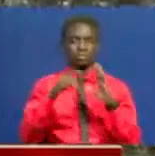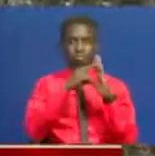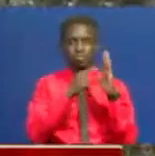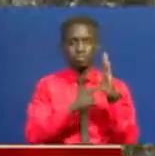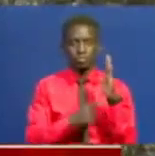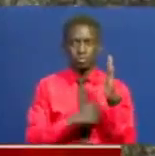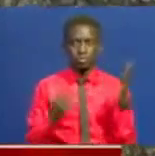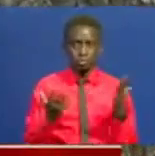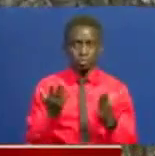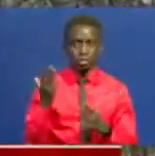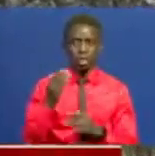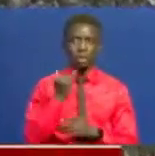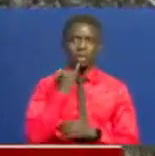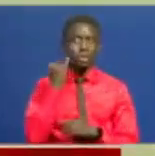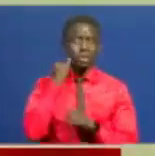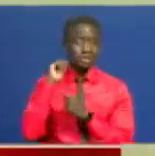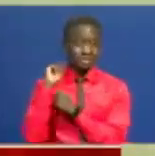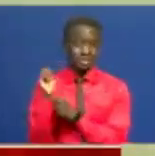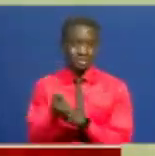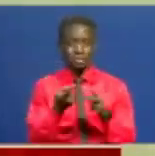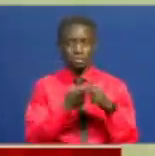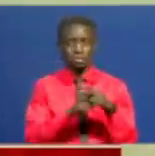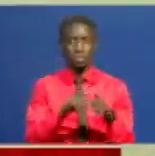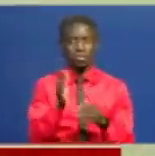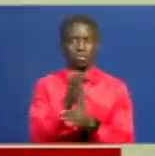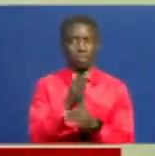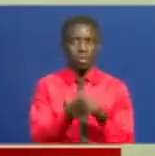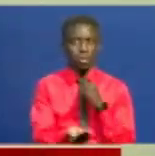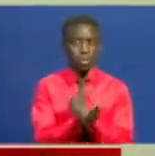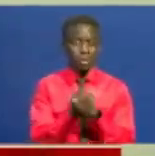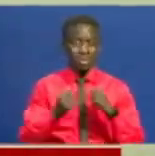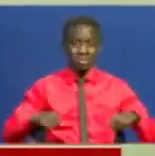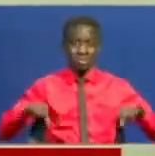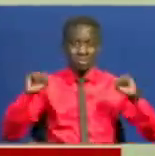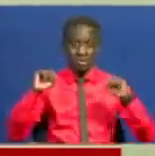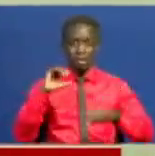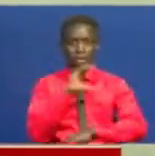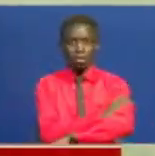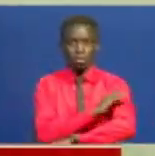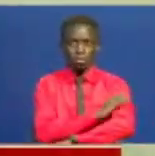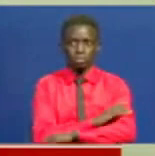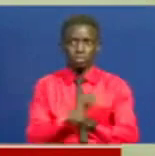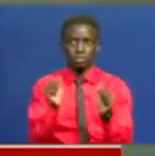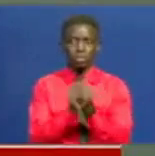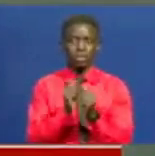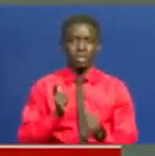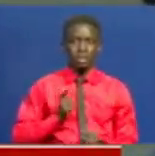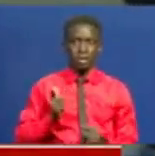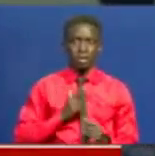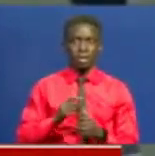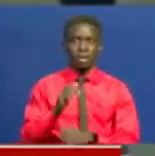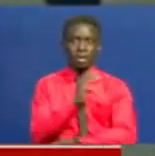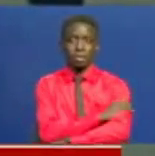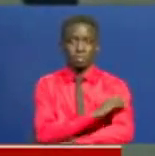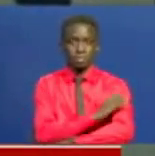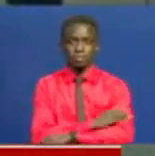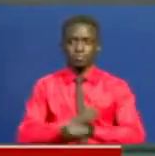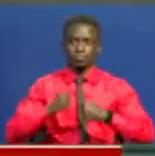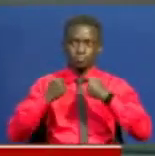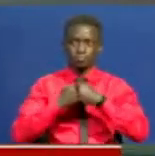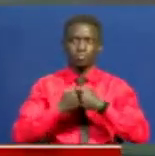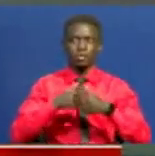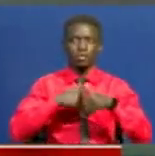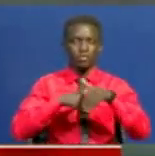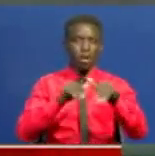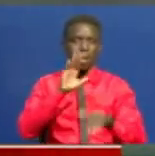Golf Club. The tournaments kicked off on Thursday morning with the chairman's, captains and lady captains face-offs, followed by the